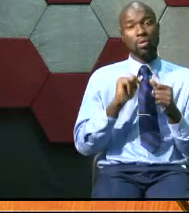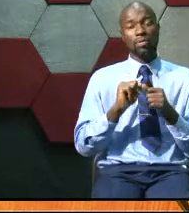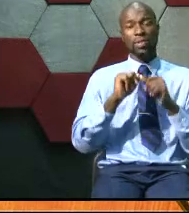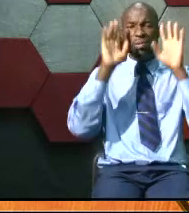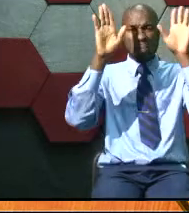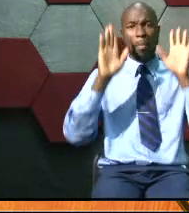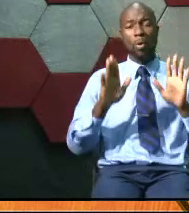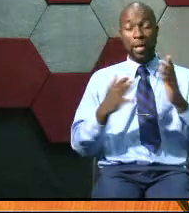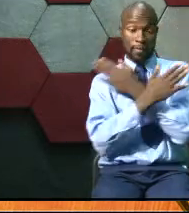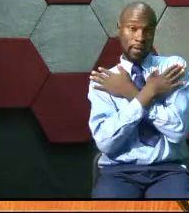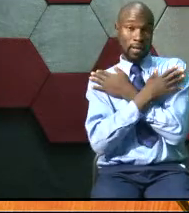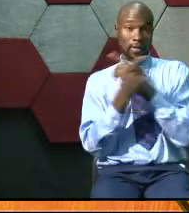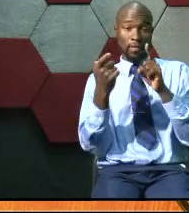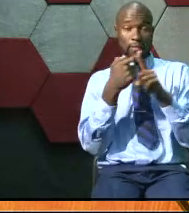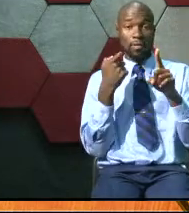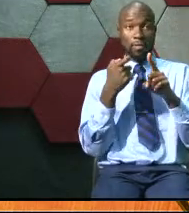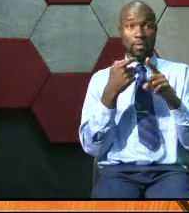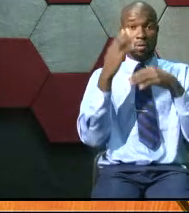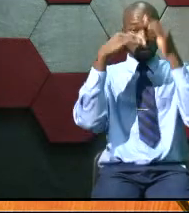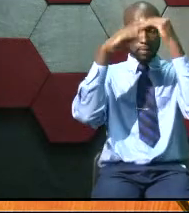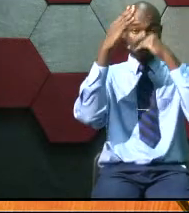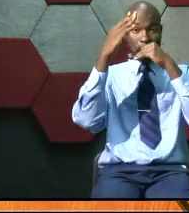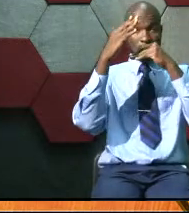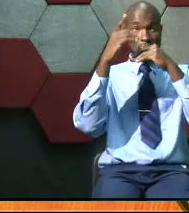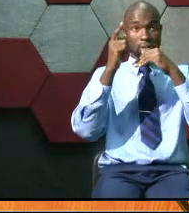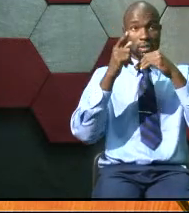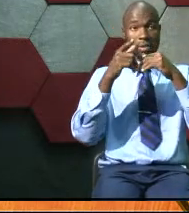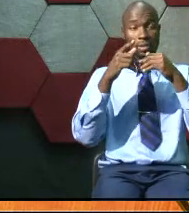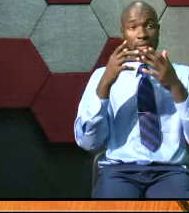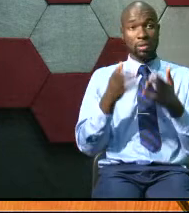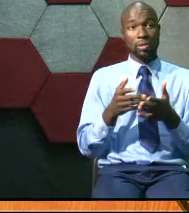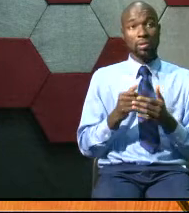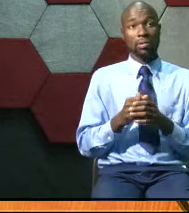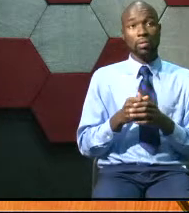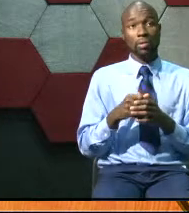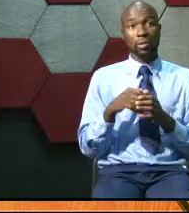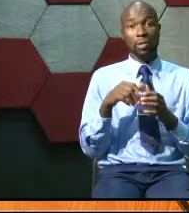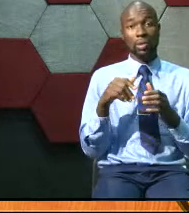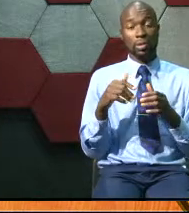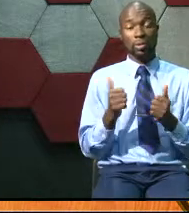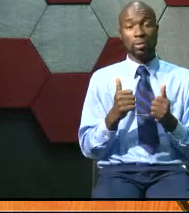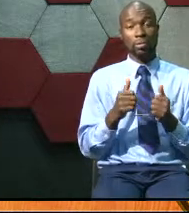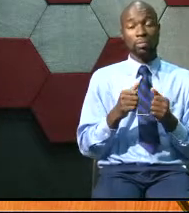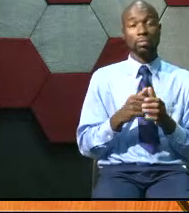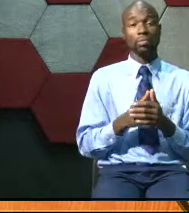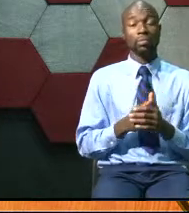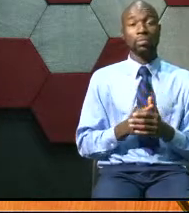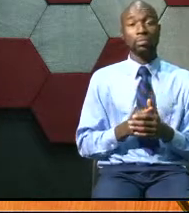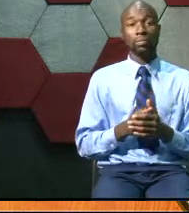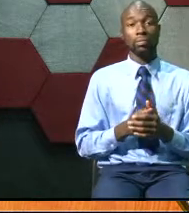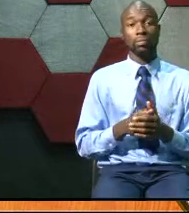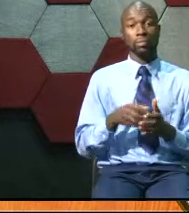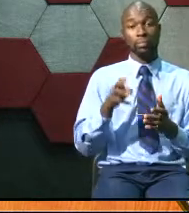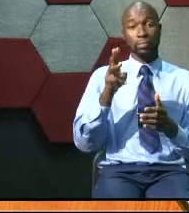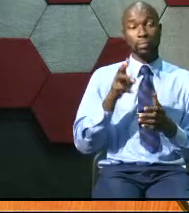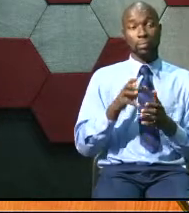partners from the University of Nottingham, a molecular astrophysicist and spectrometrist.